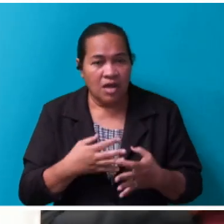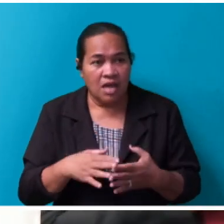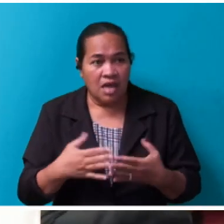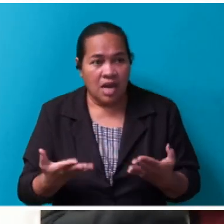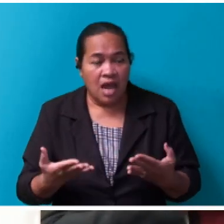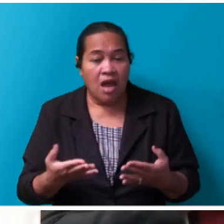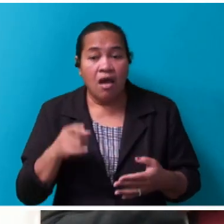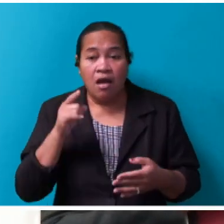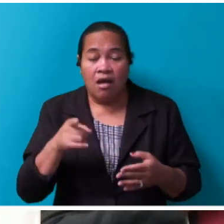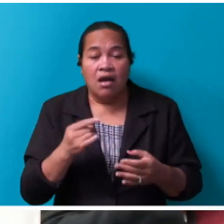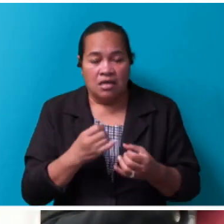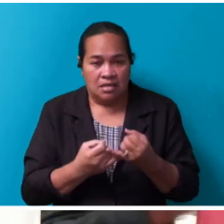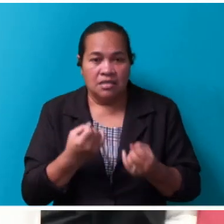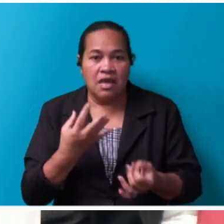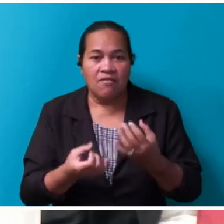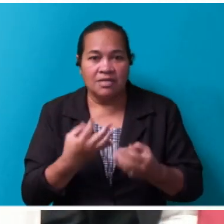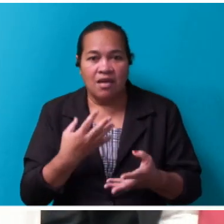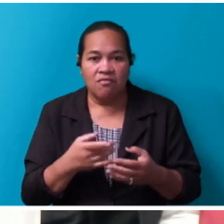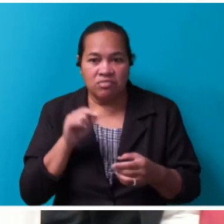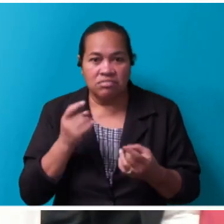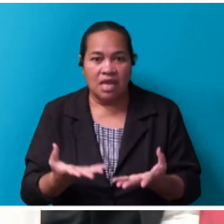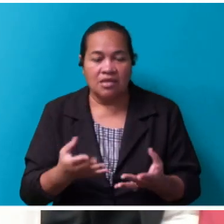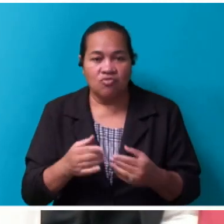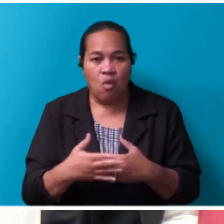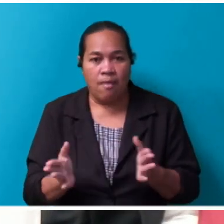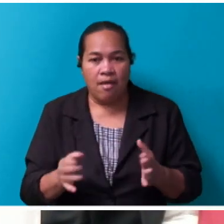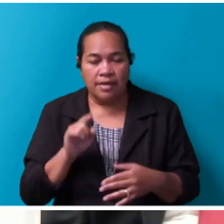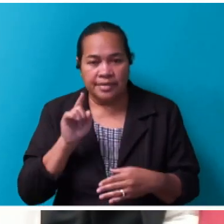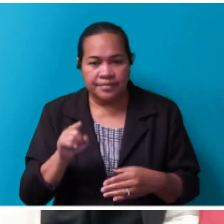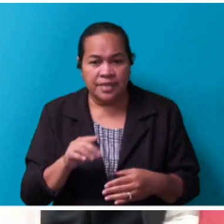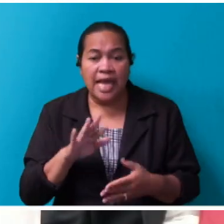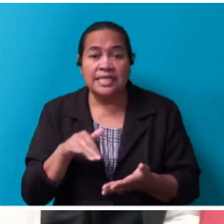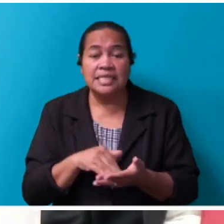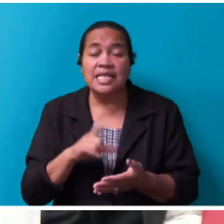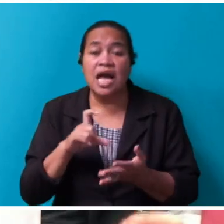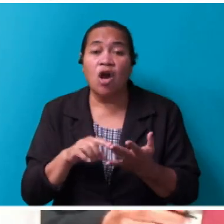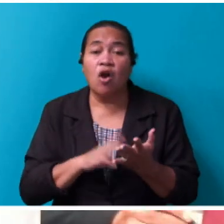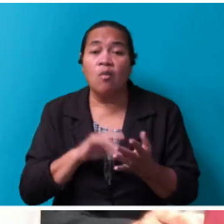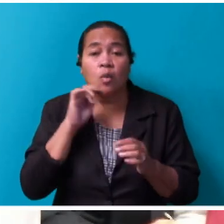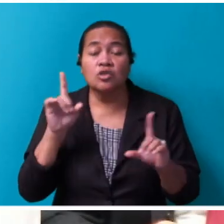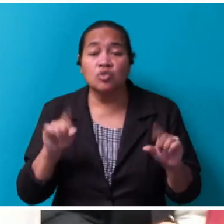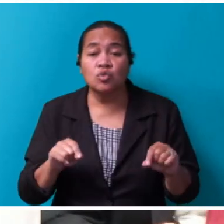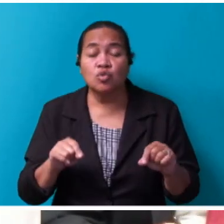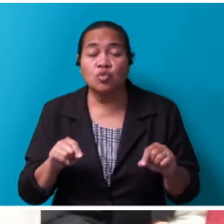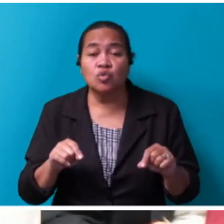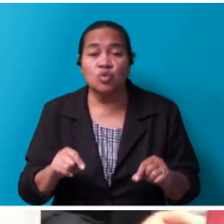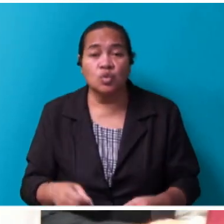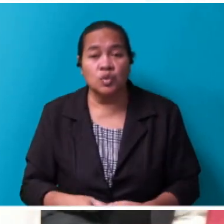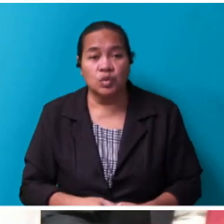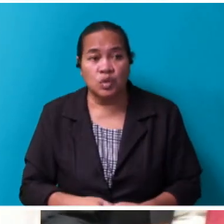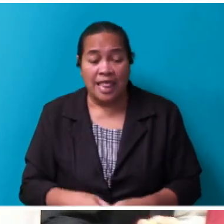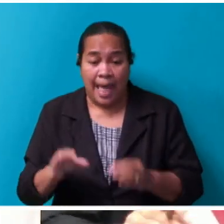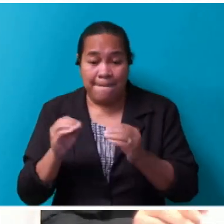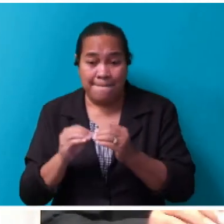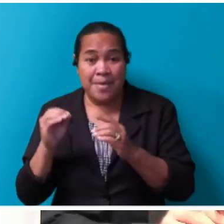into Sausau. And what Centrecom is doing is actually taking the